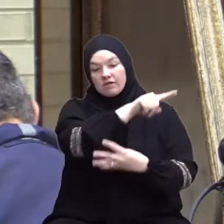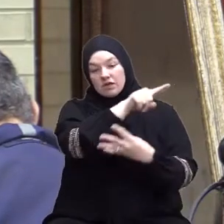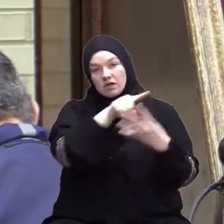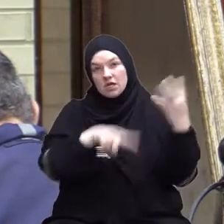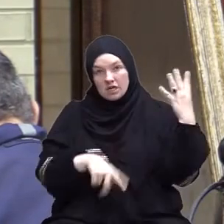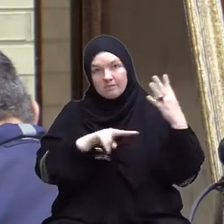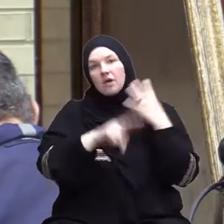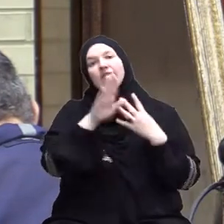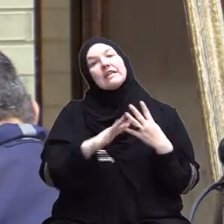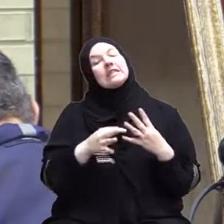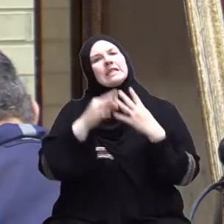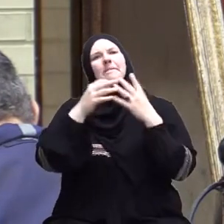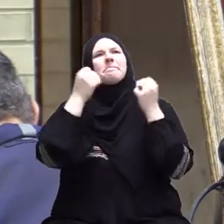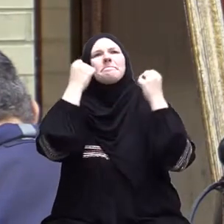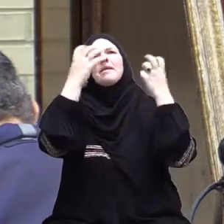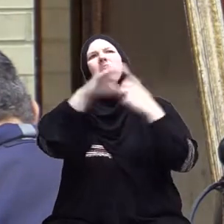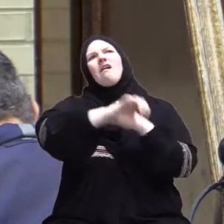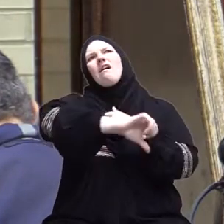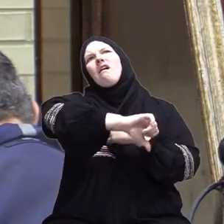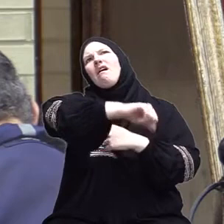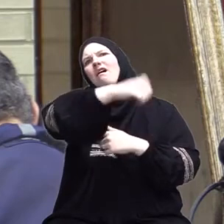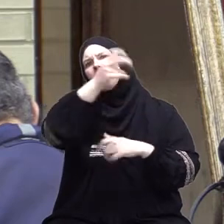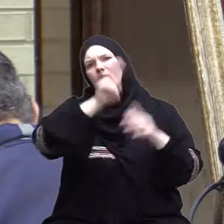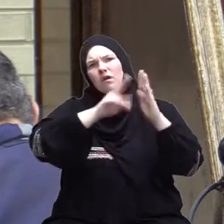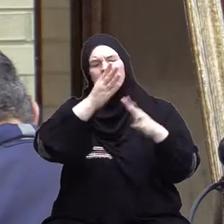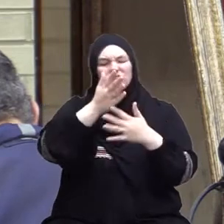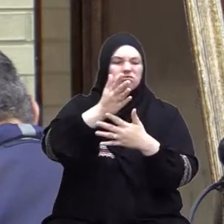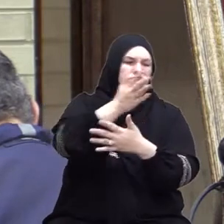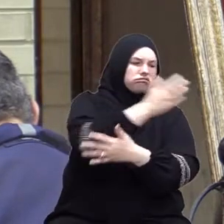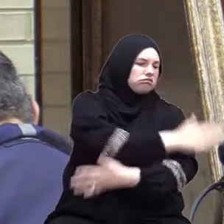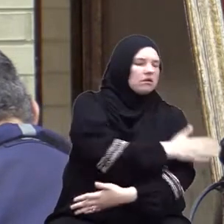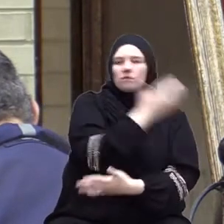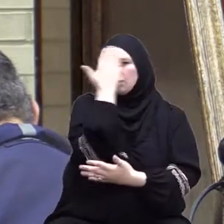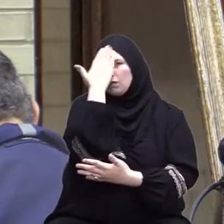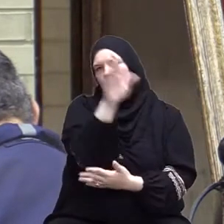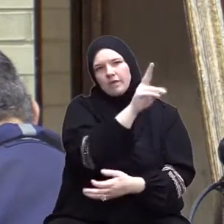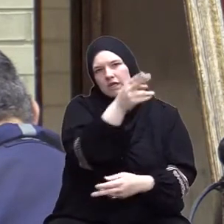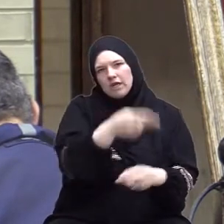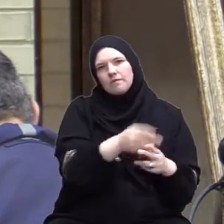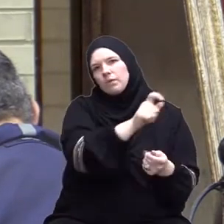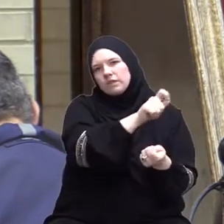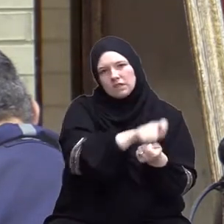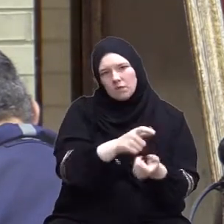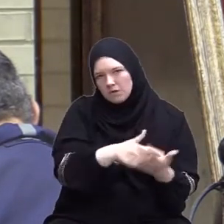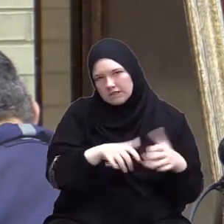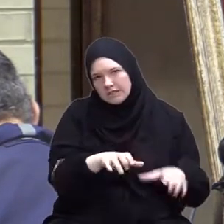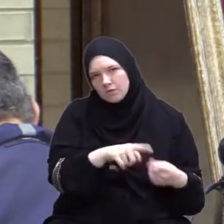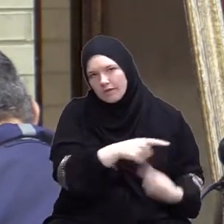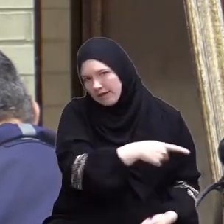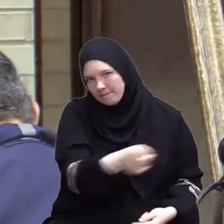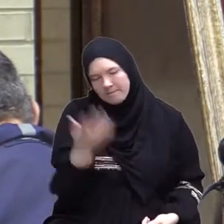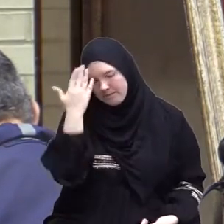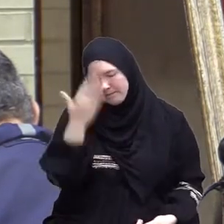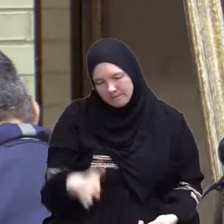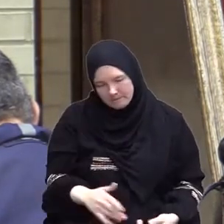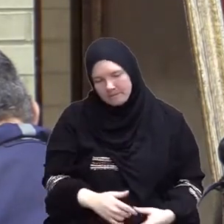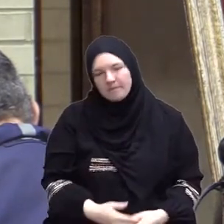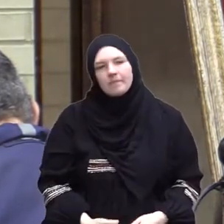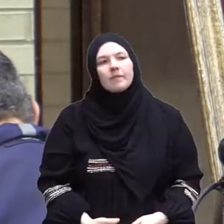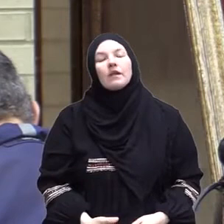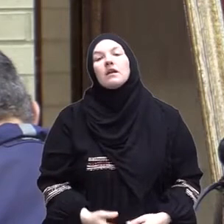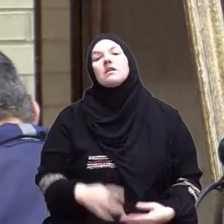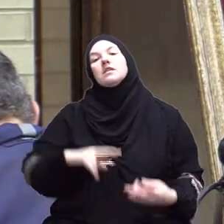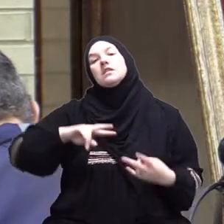prophets, besides many other prophets before, that we don't know the details of what was done to them. Okay.